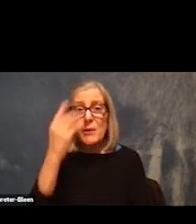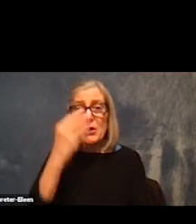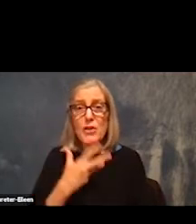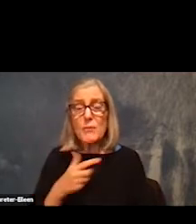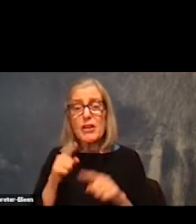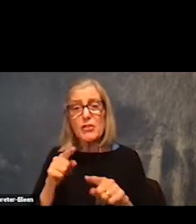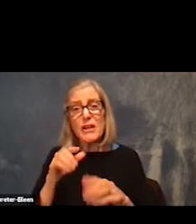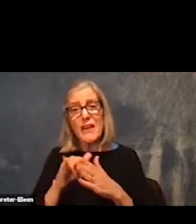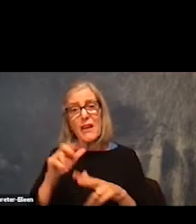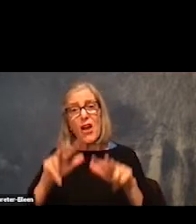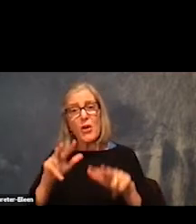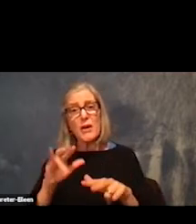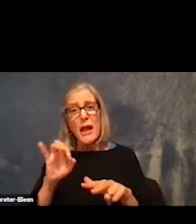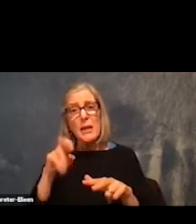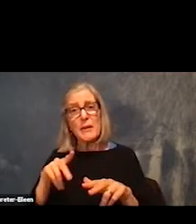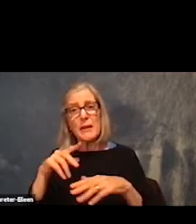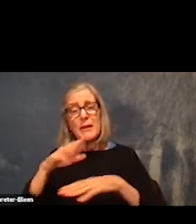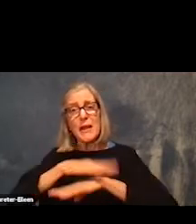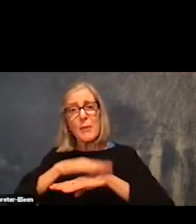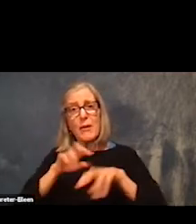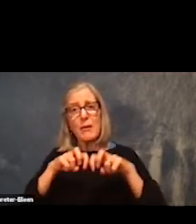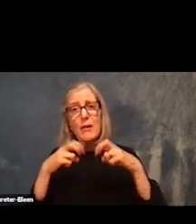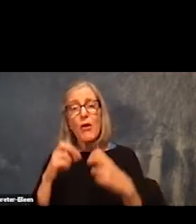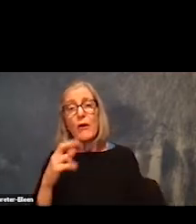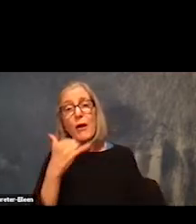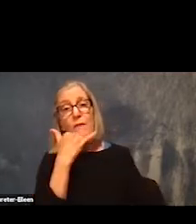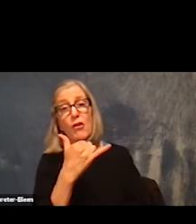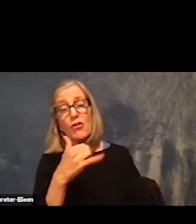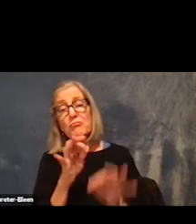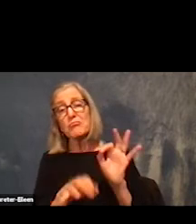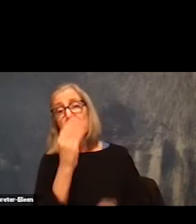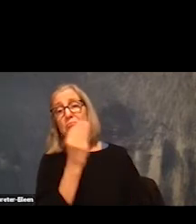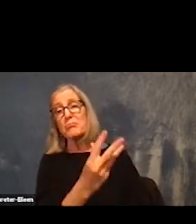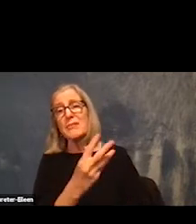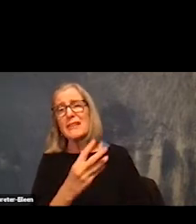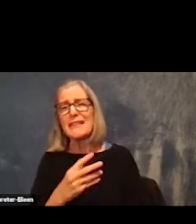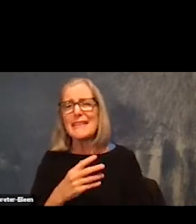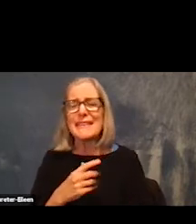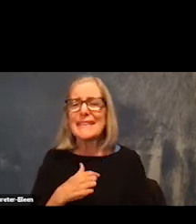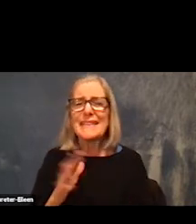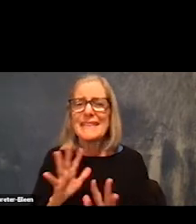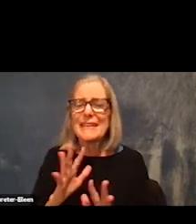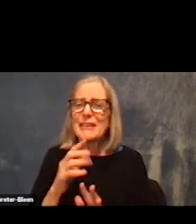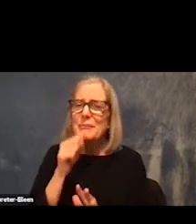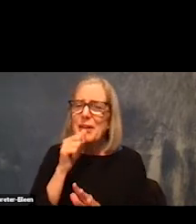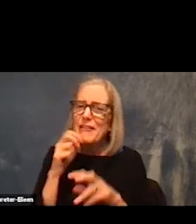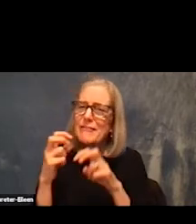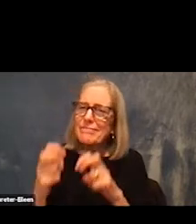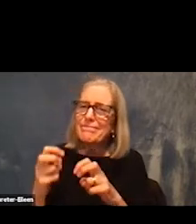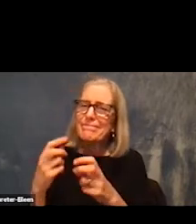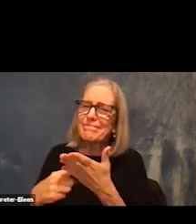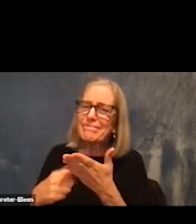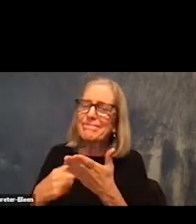How can we be sensitive to families' needs at that moment? The stigma of disability has a long tradition from ancient times